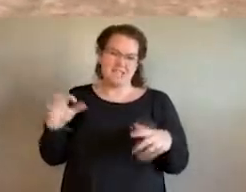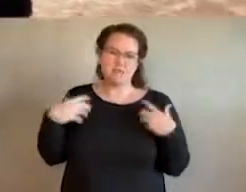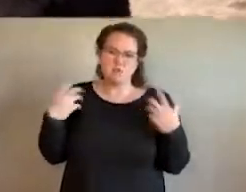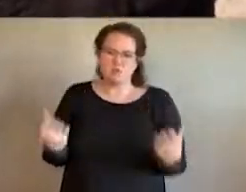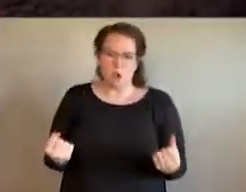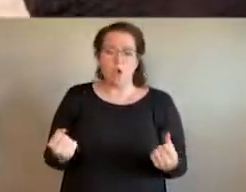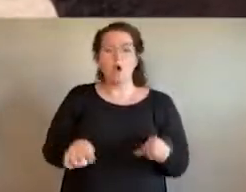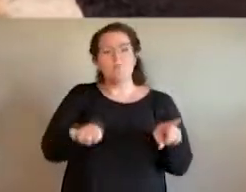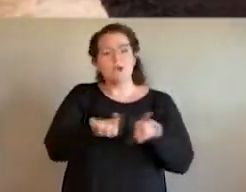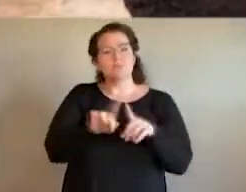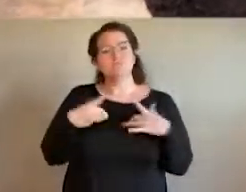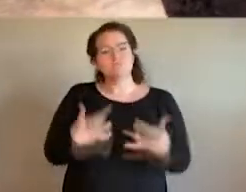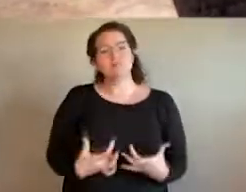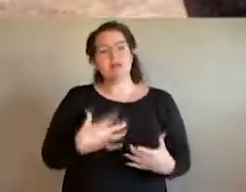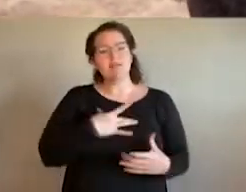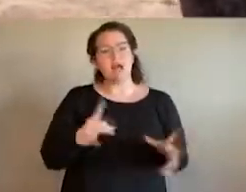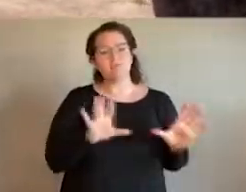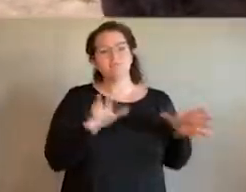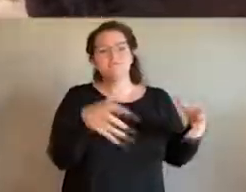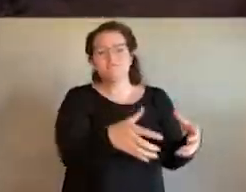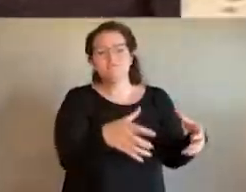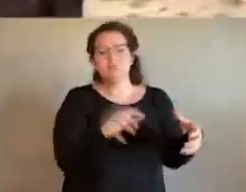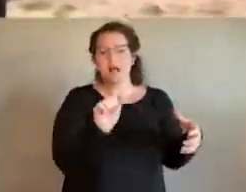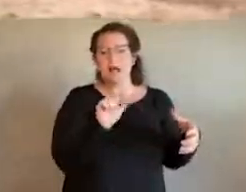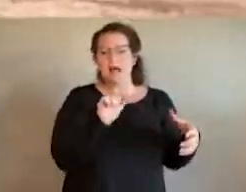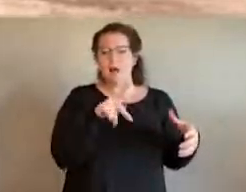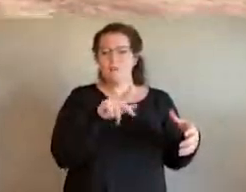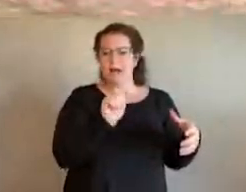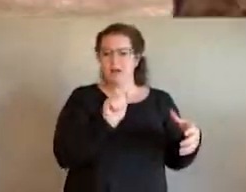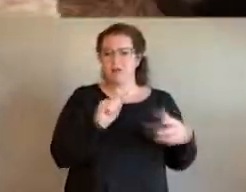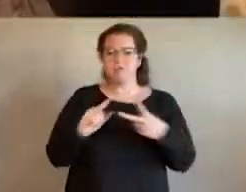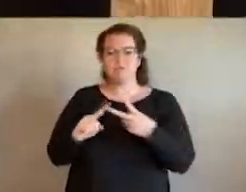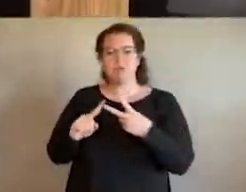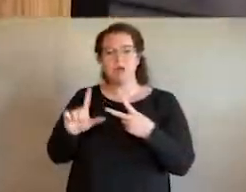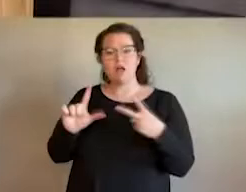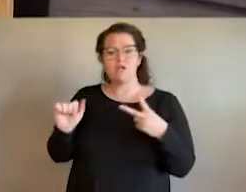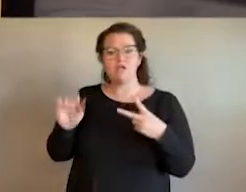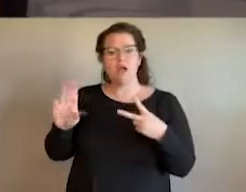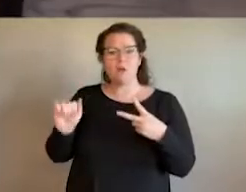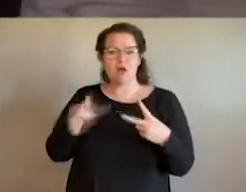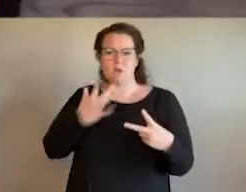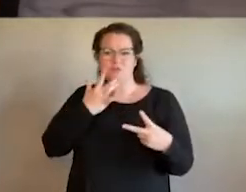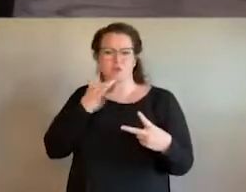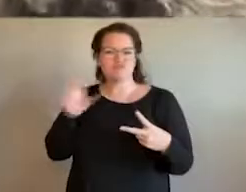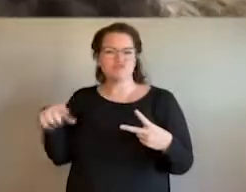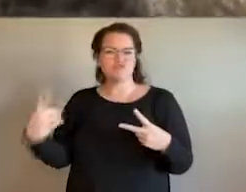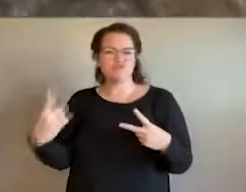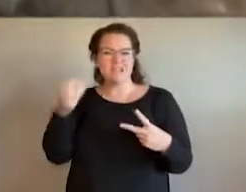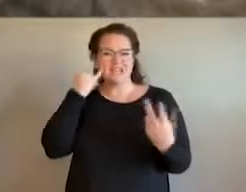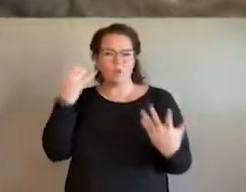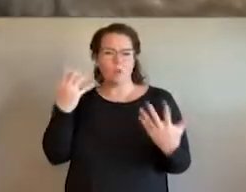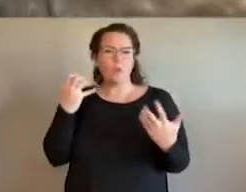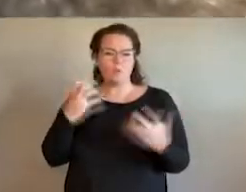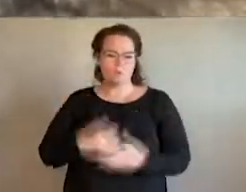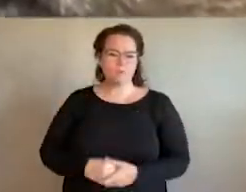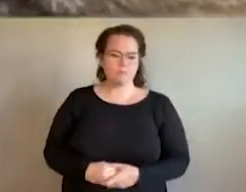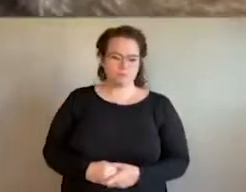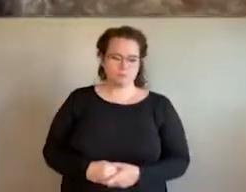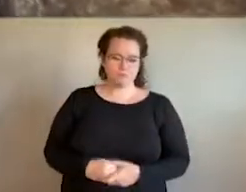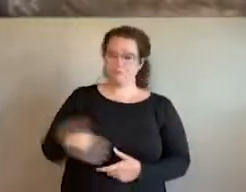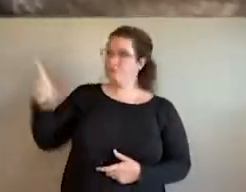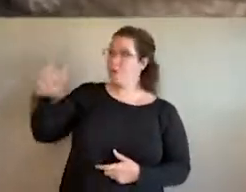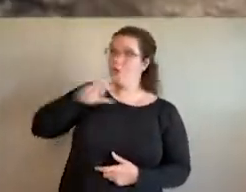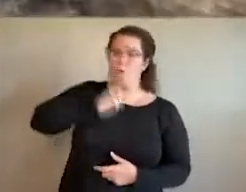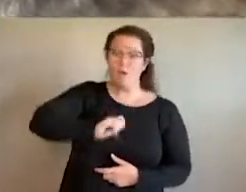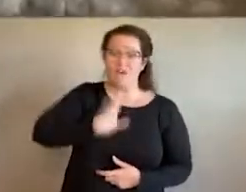instincts. So you'll normally see alpacas together like this. Whereas llamas, they can kind of do their own thing if they want. Yeah, so he is